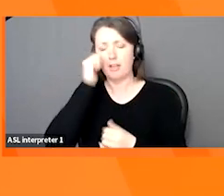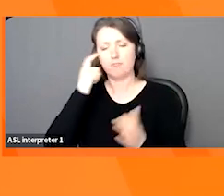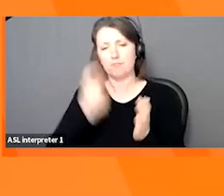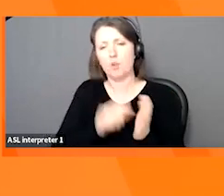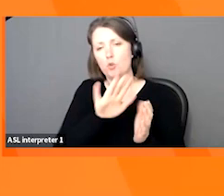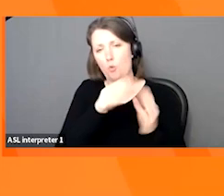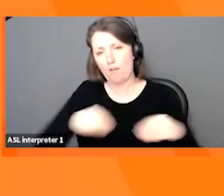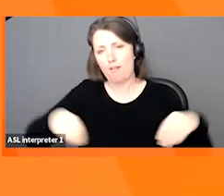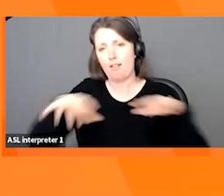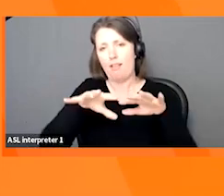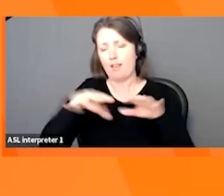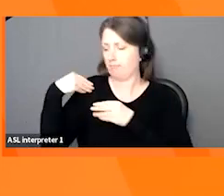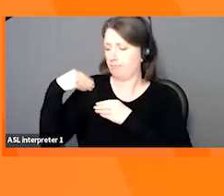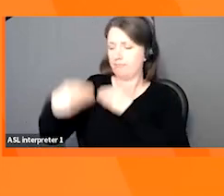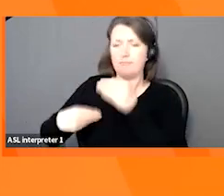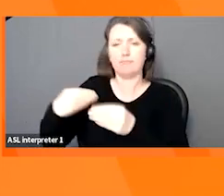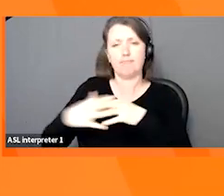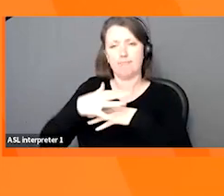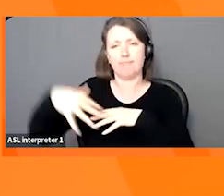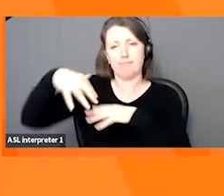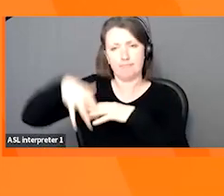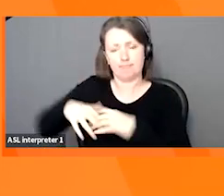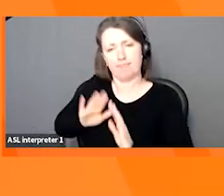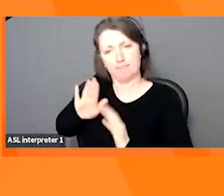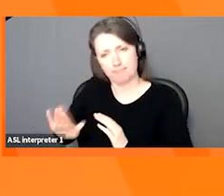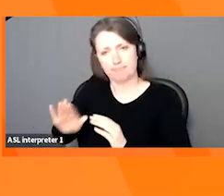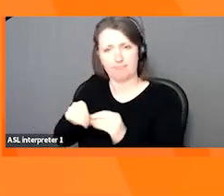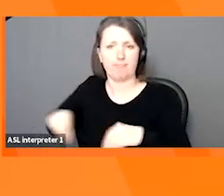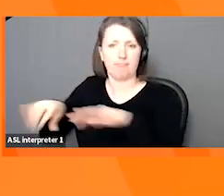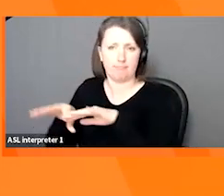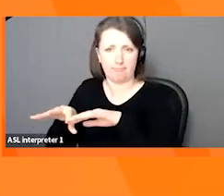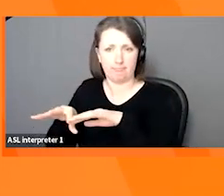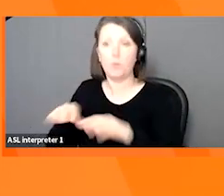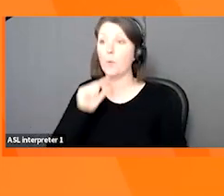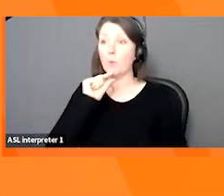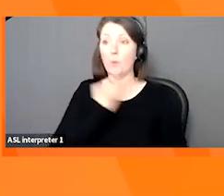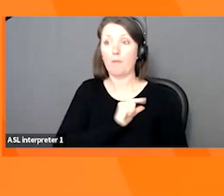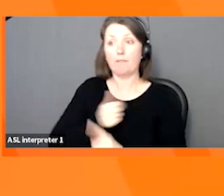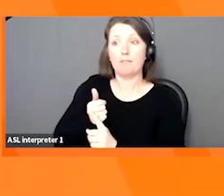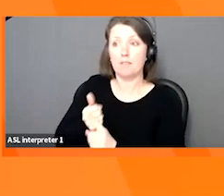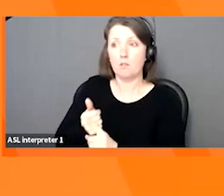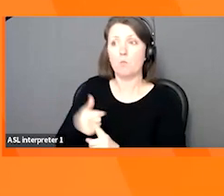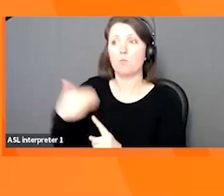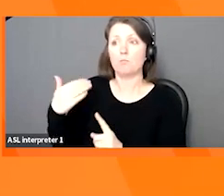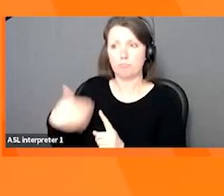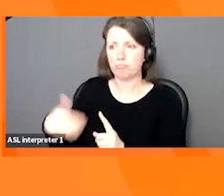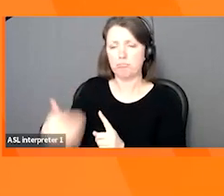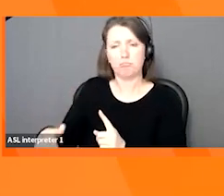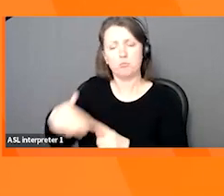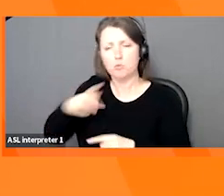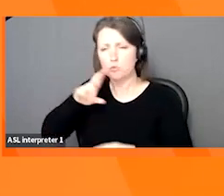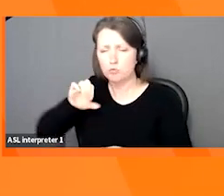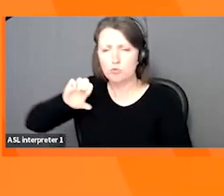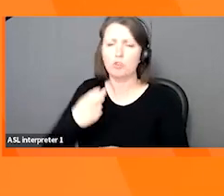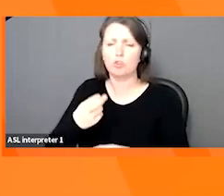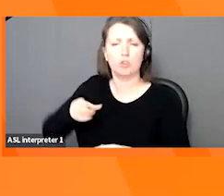As we gather for today's event, we are reminded that Guelph is situated on treaty land that is steeped in rich Indigenous history and